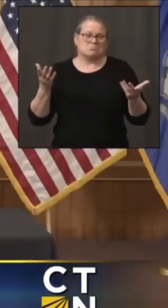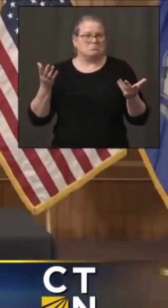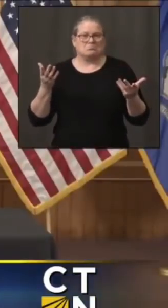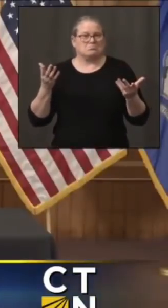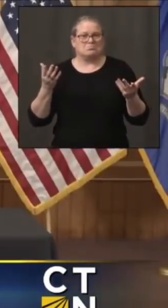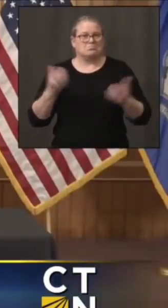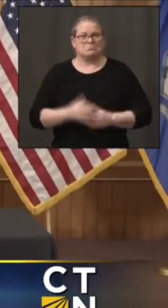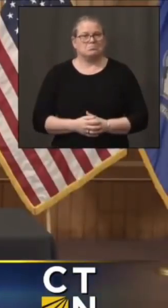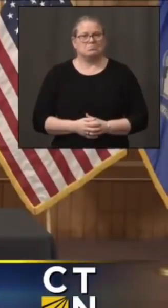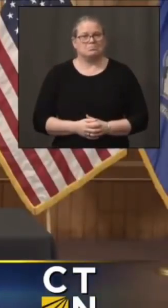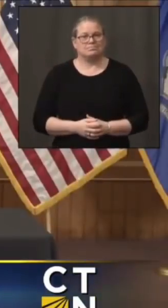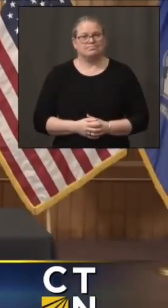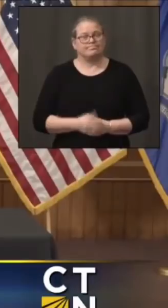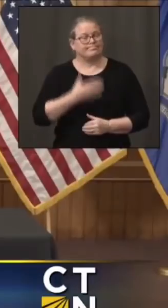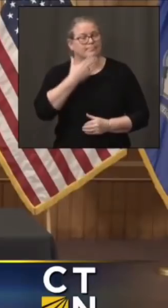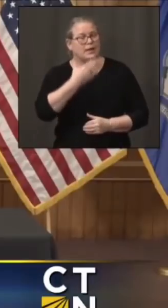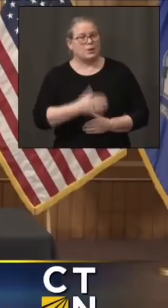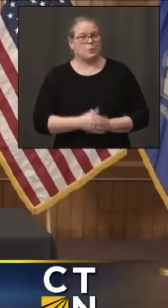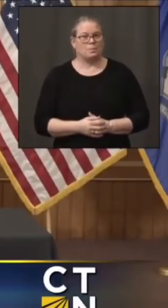Okay, thank you. Thank you.